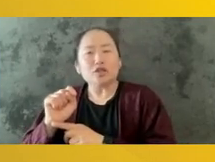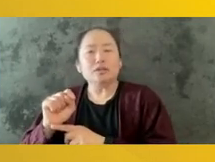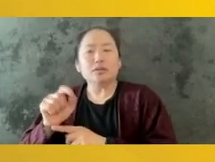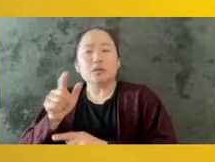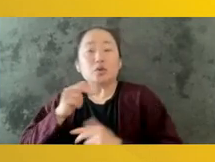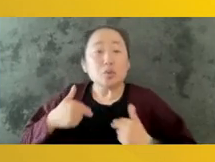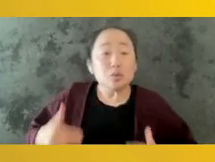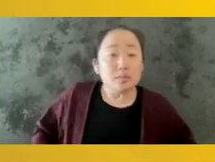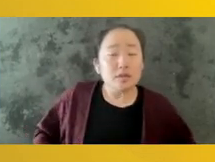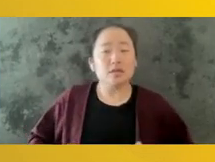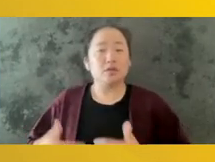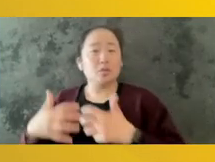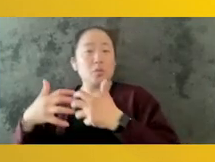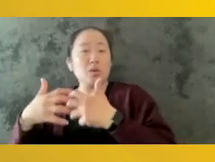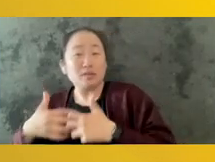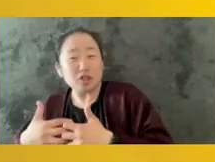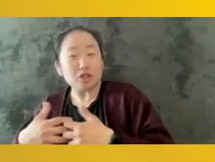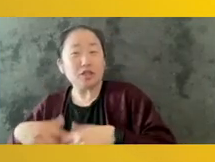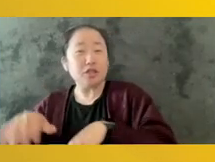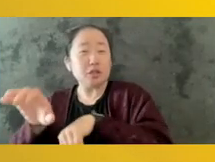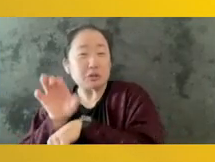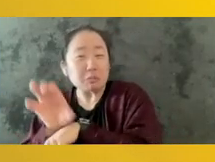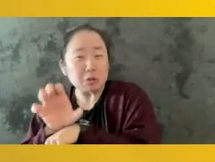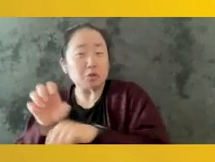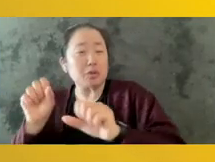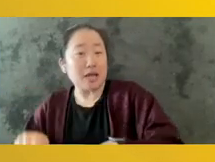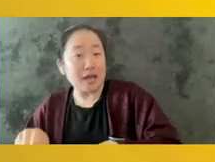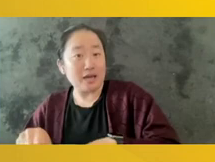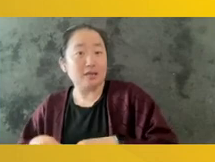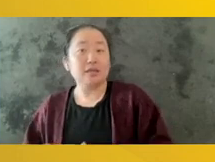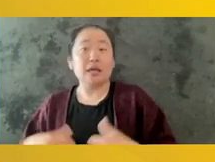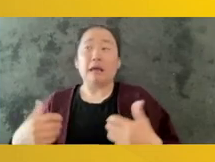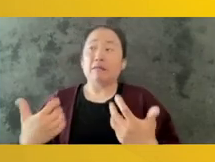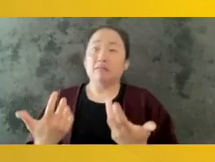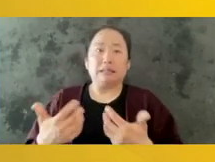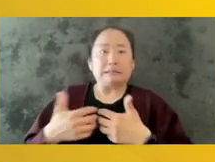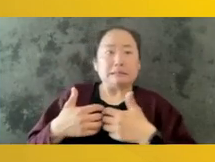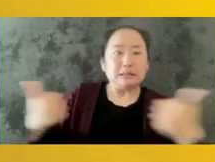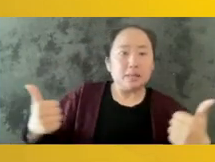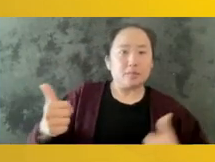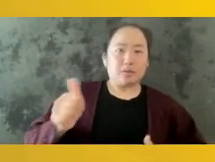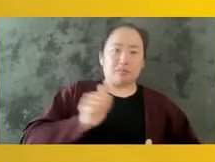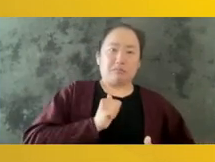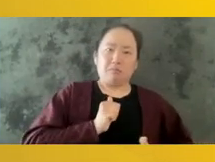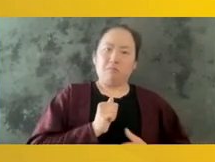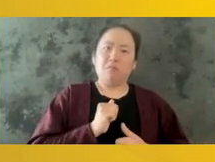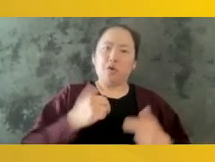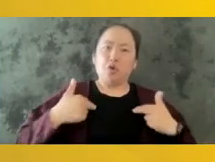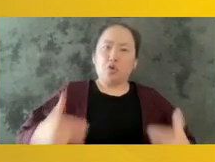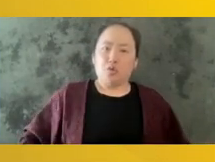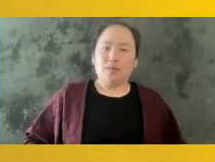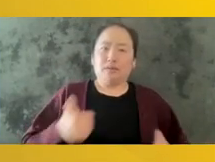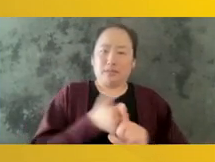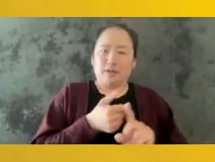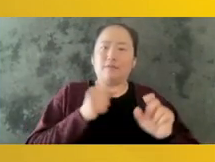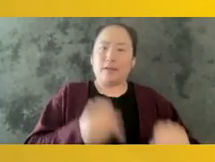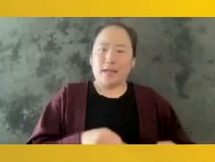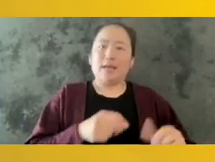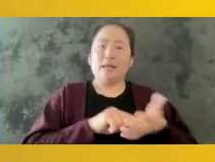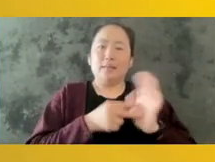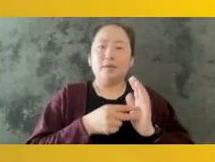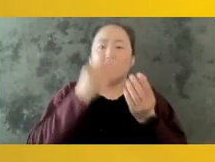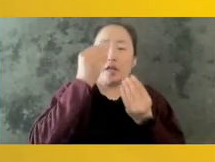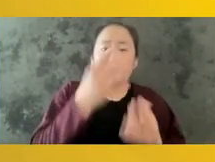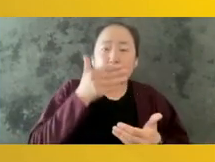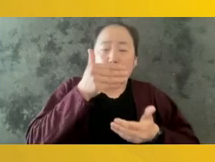how humans solve problems without computers, because humans can also be that information processing agent. And even if the problem is being